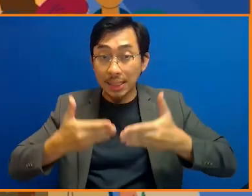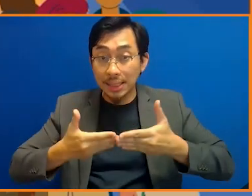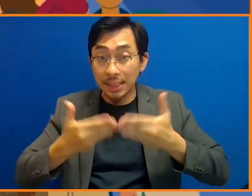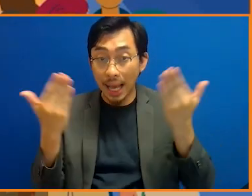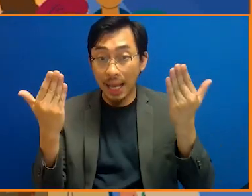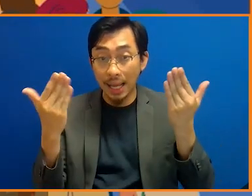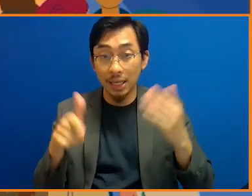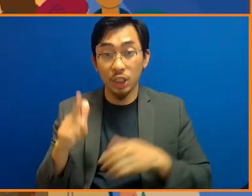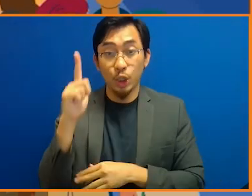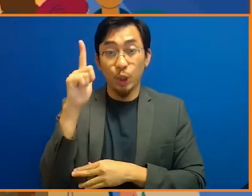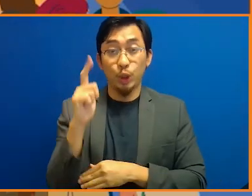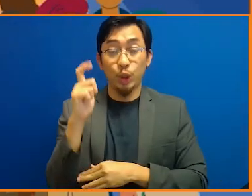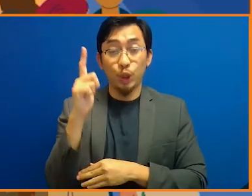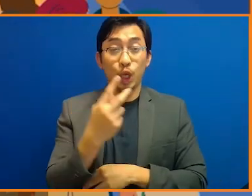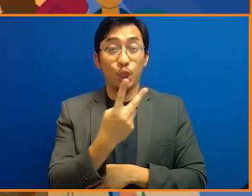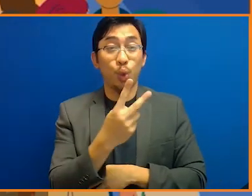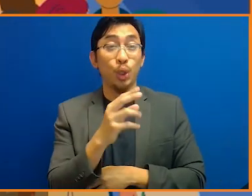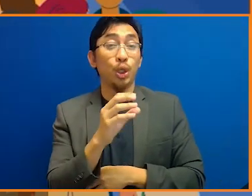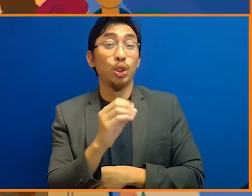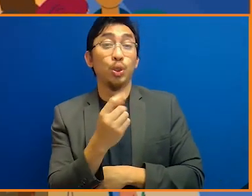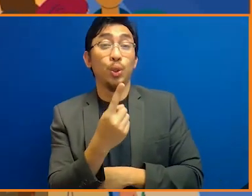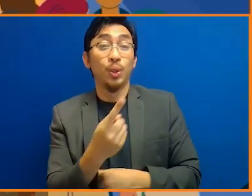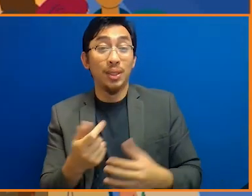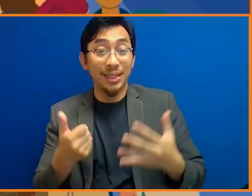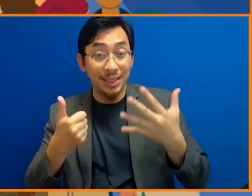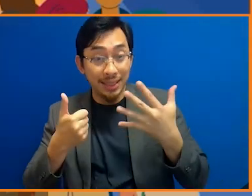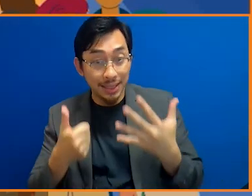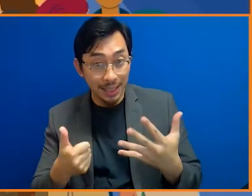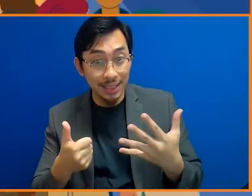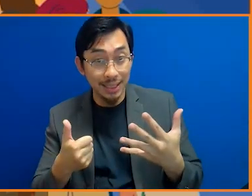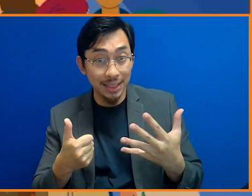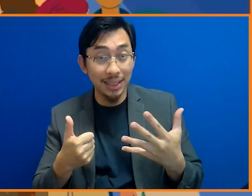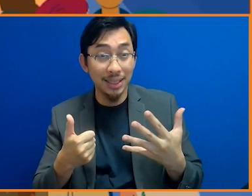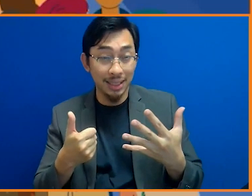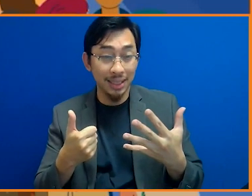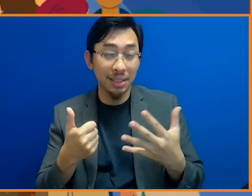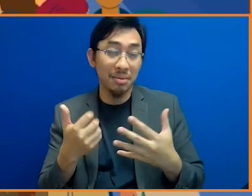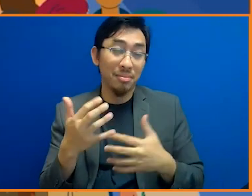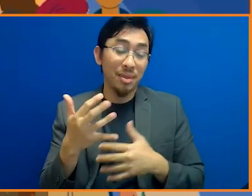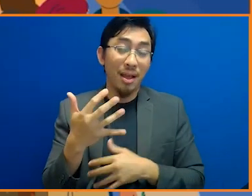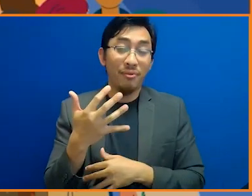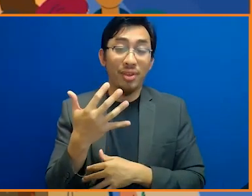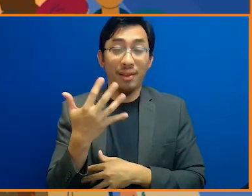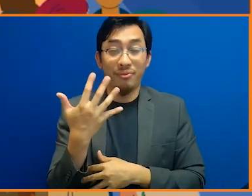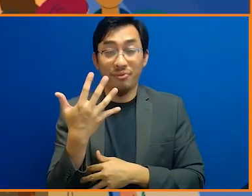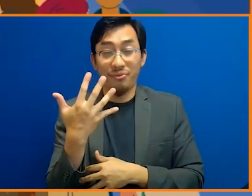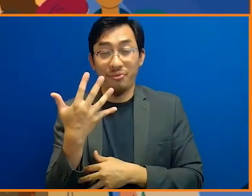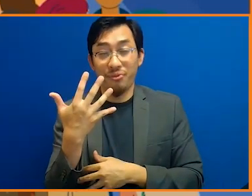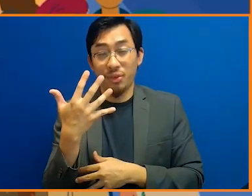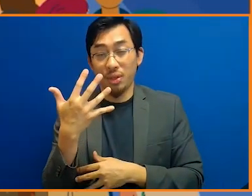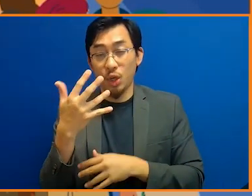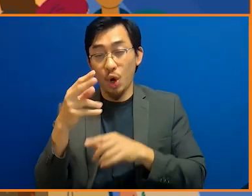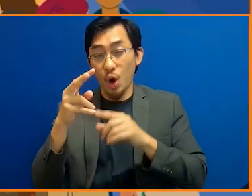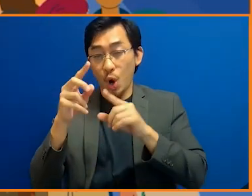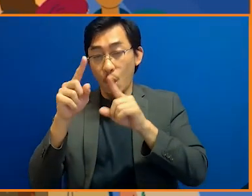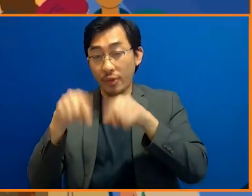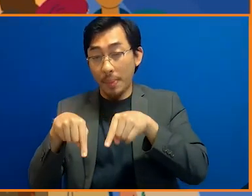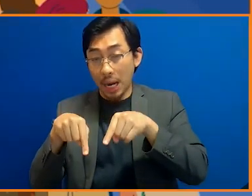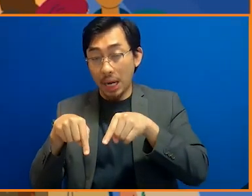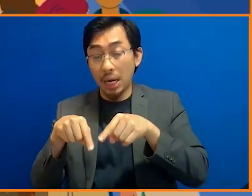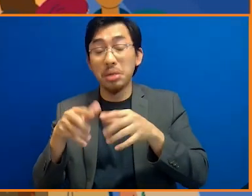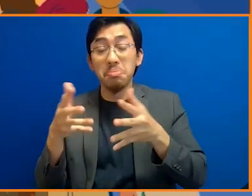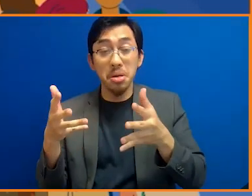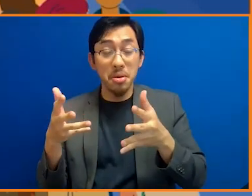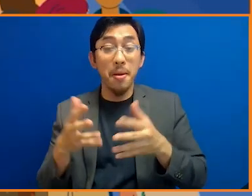Tsunami Awareness Day, which start from 2016, and it is every 5th